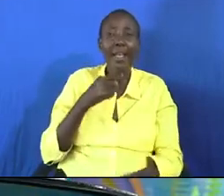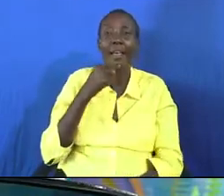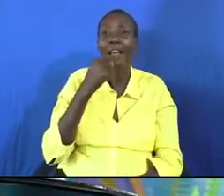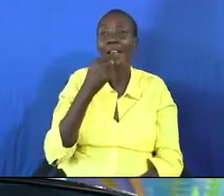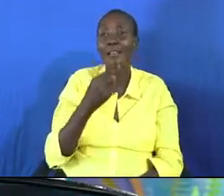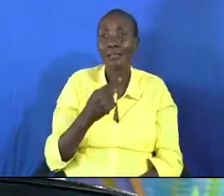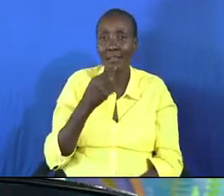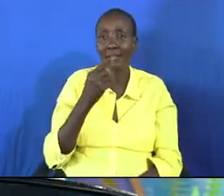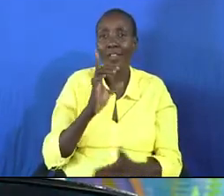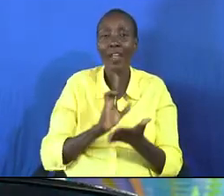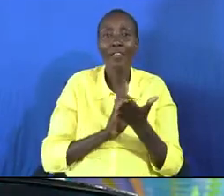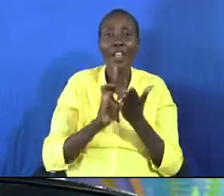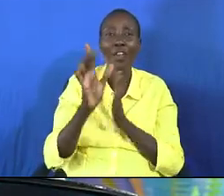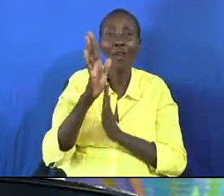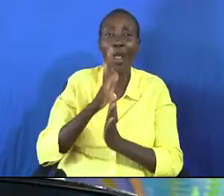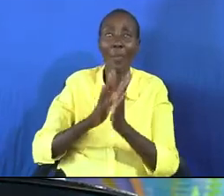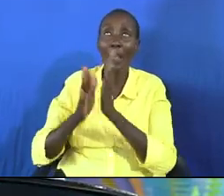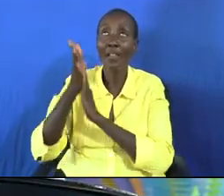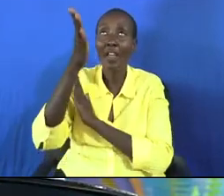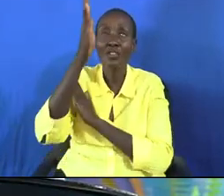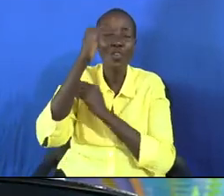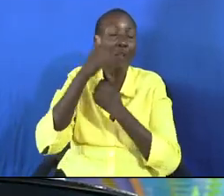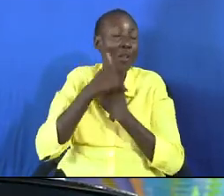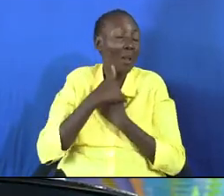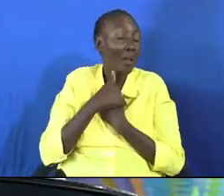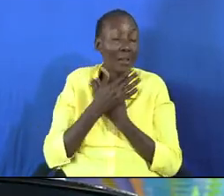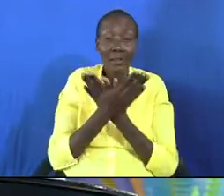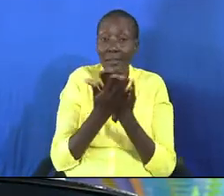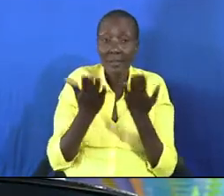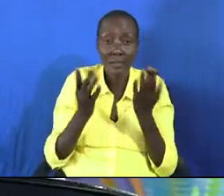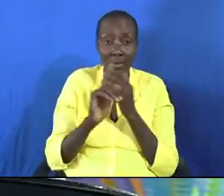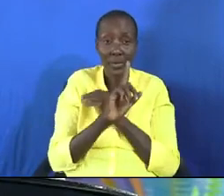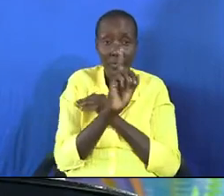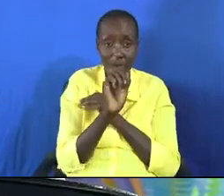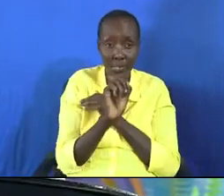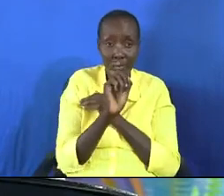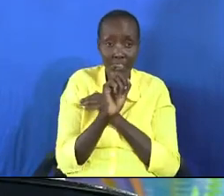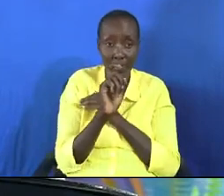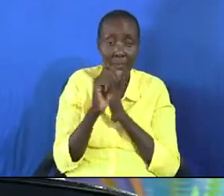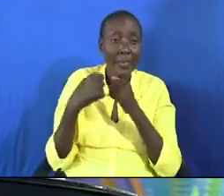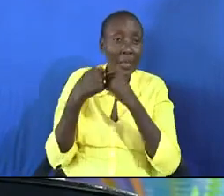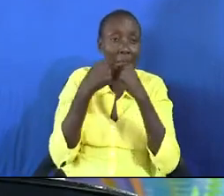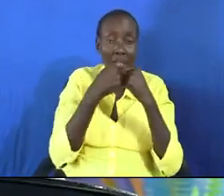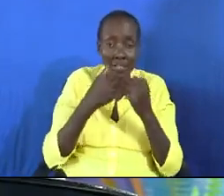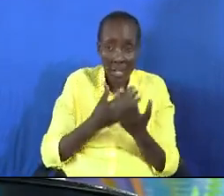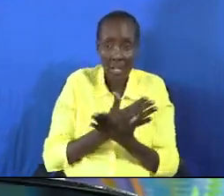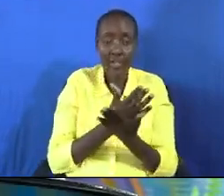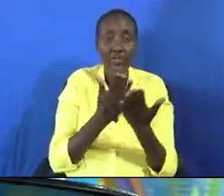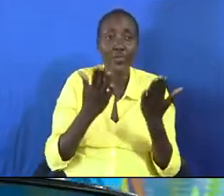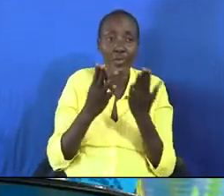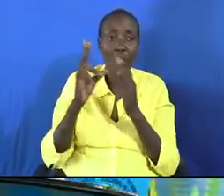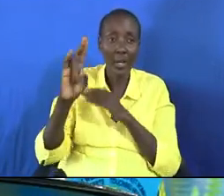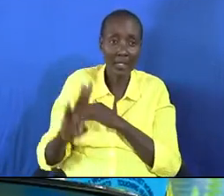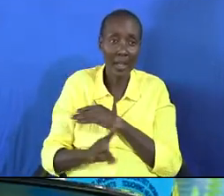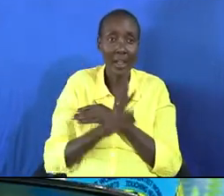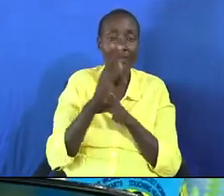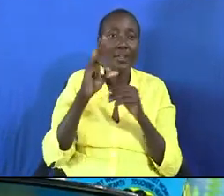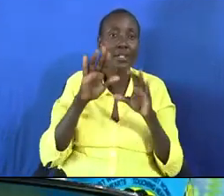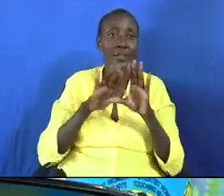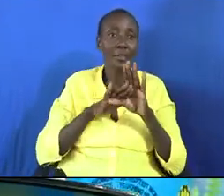give us the divine strategy that God has given to us? I am challenging us as the